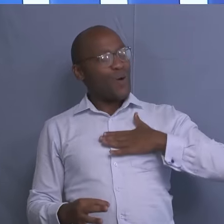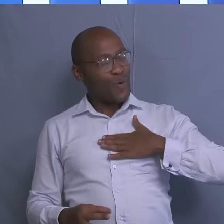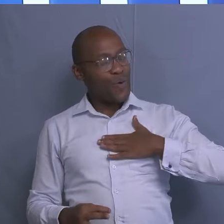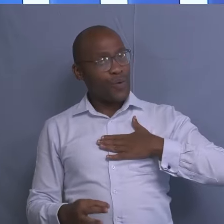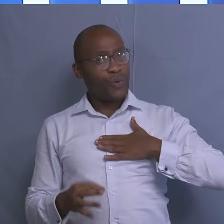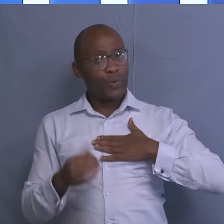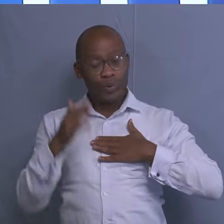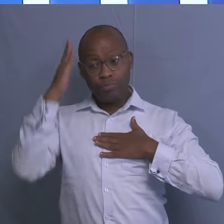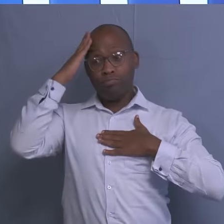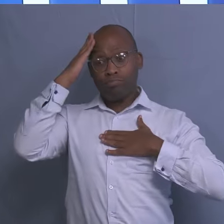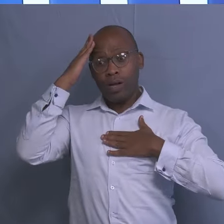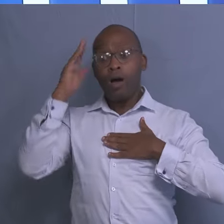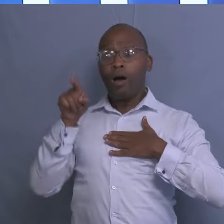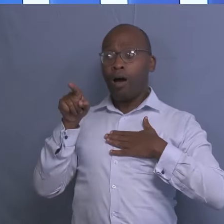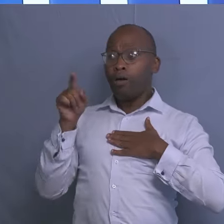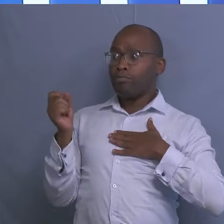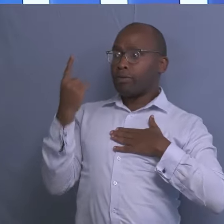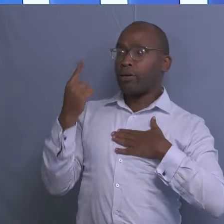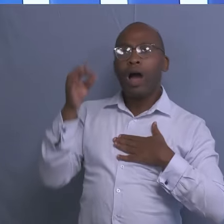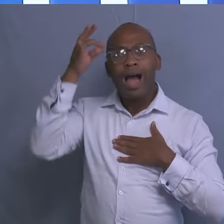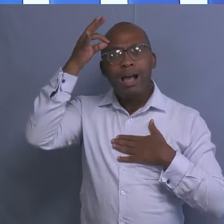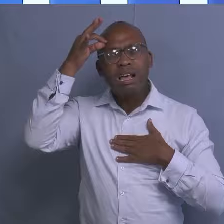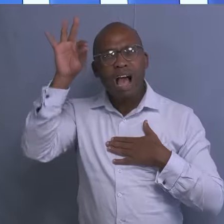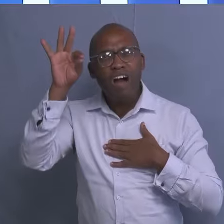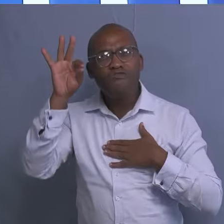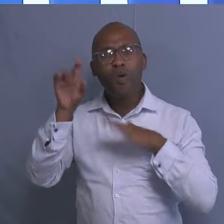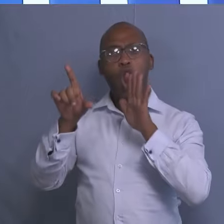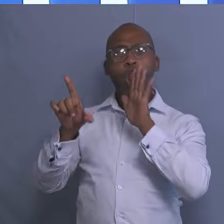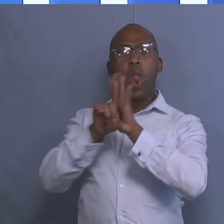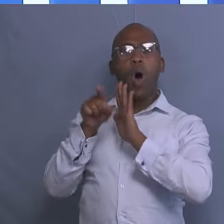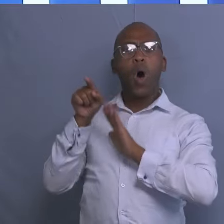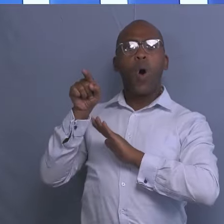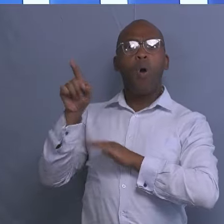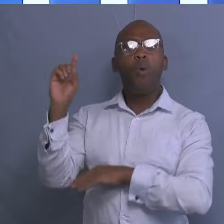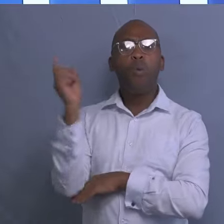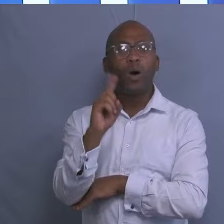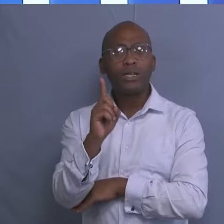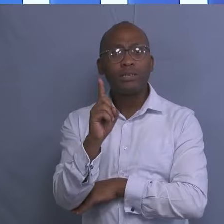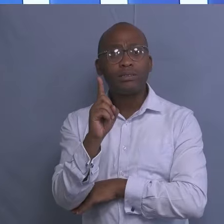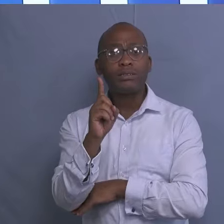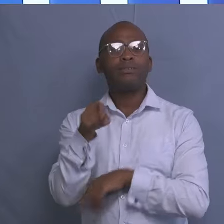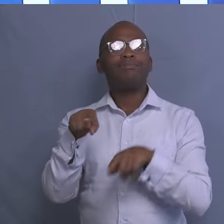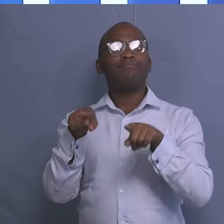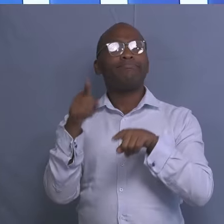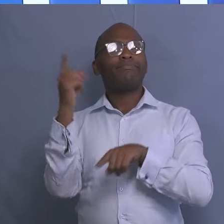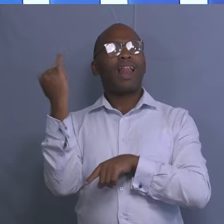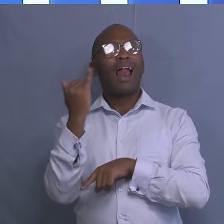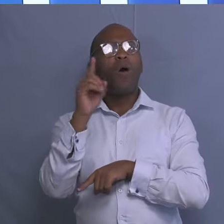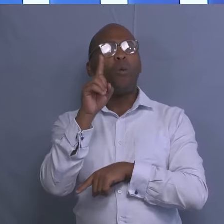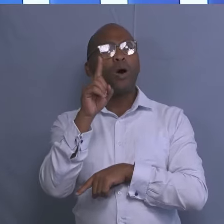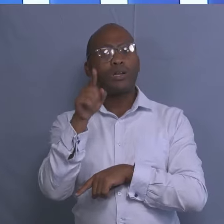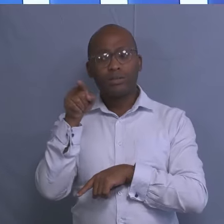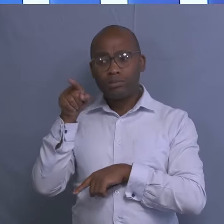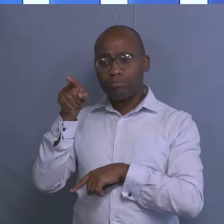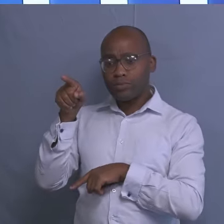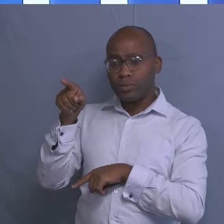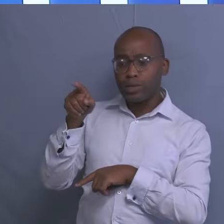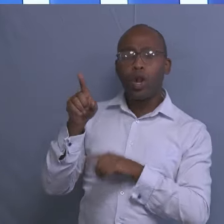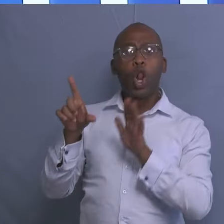water resources. There are certain regulations, laws that control that. And you also consider